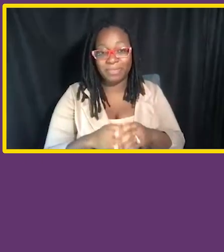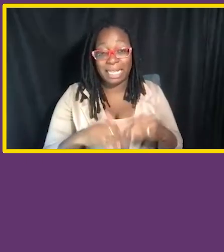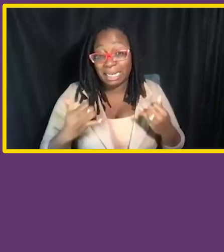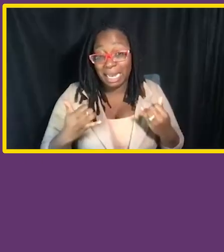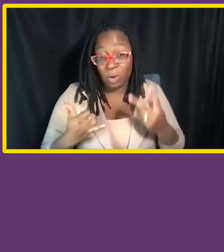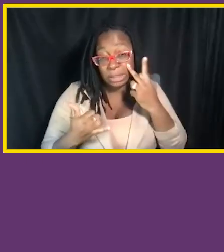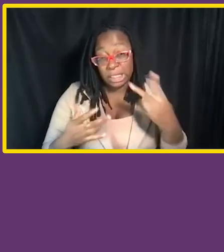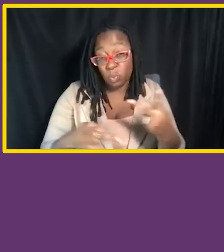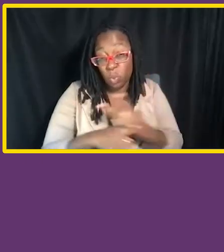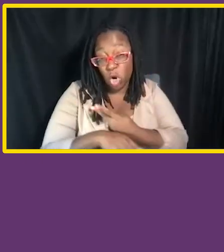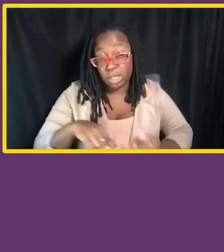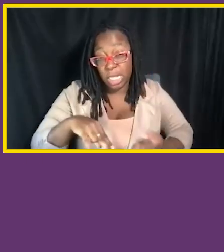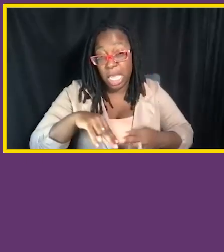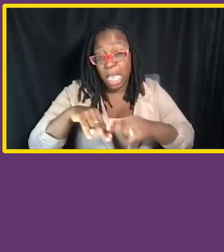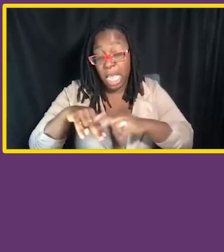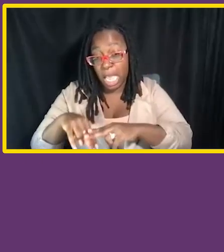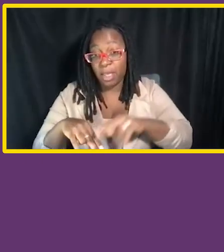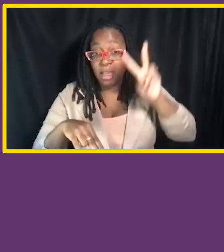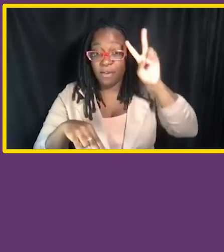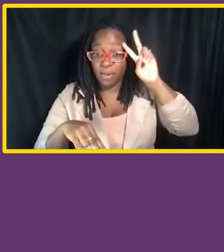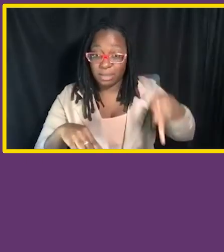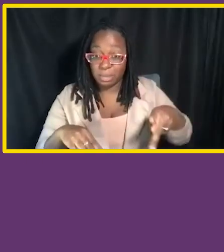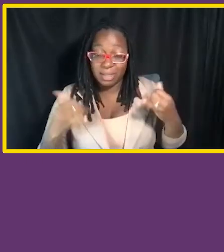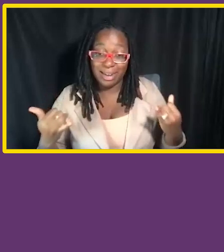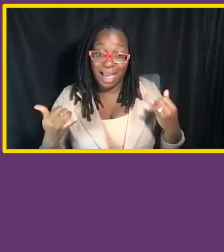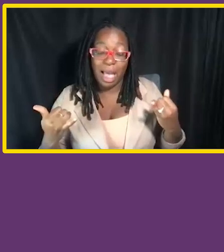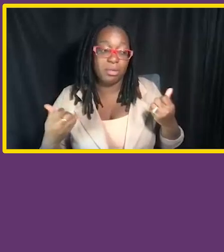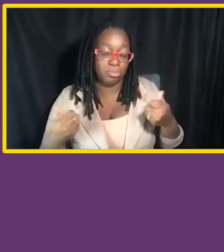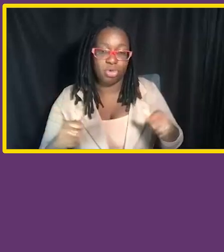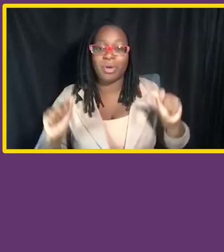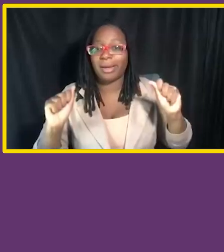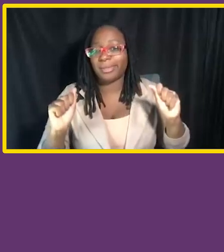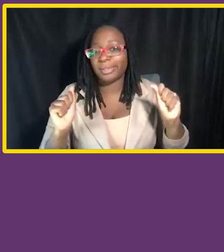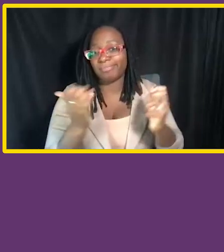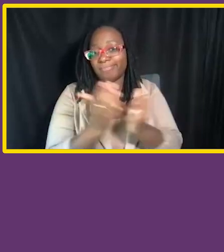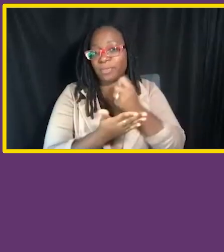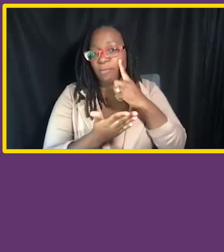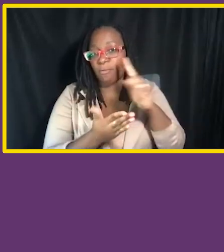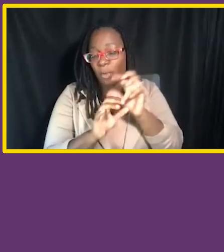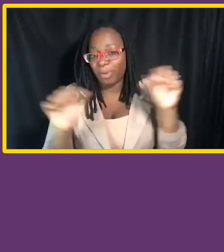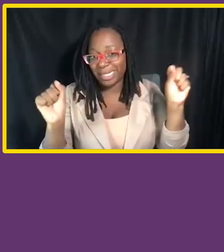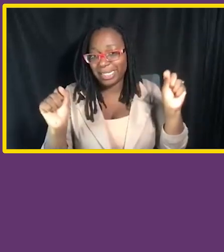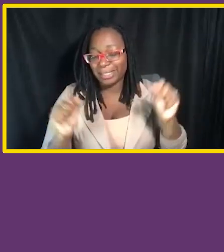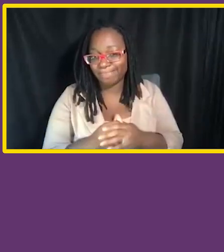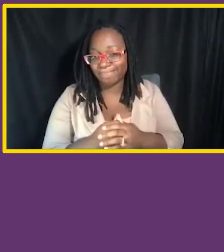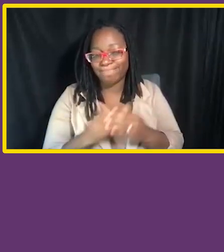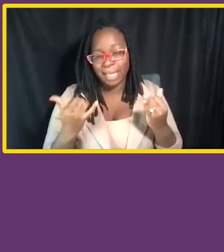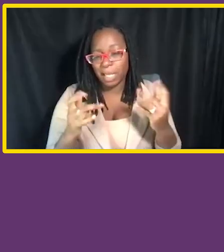now with Vice President Kamala Harris's nomination for president.